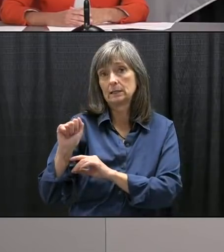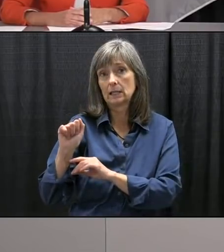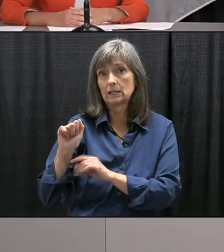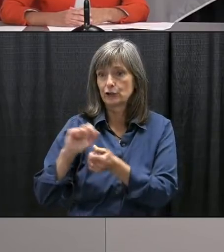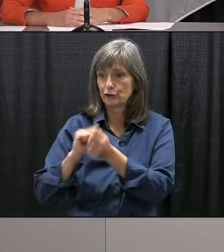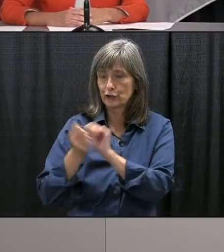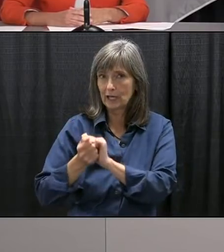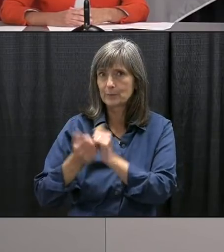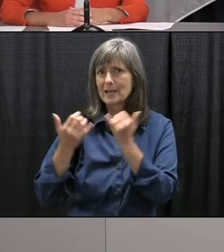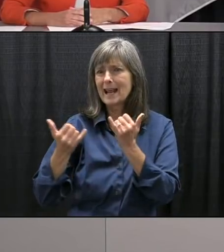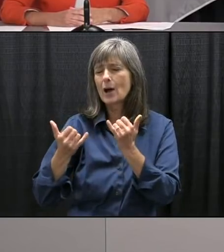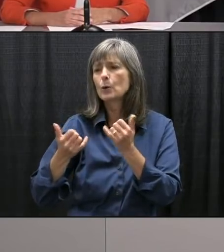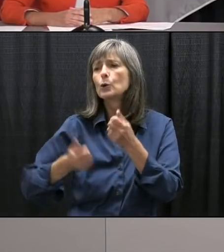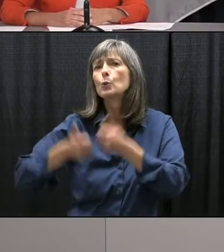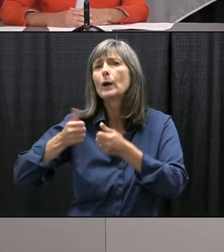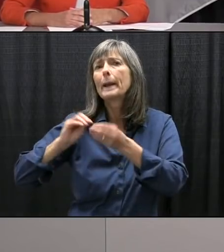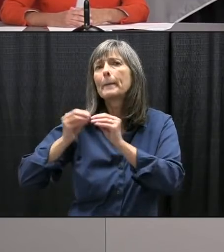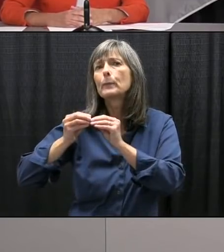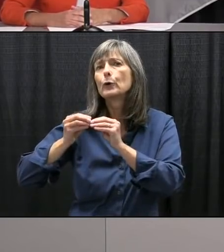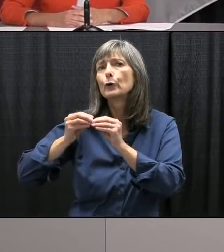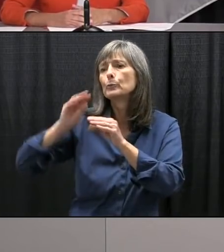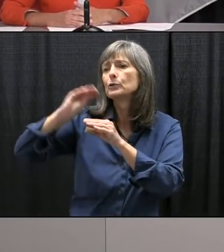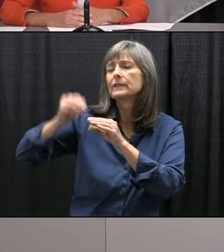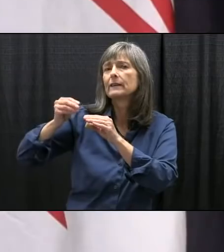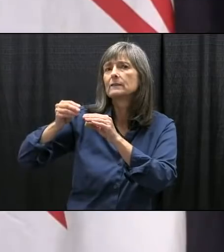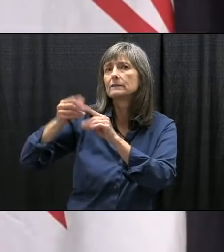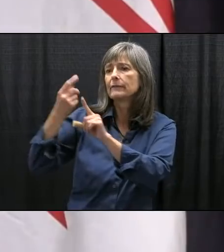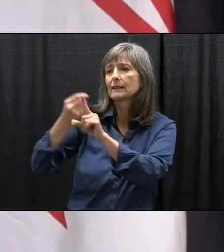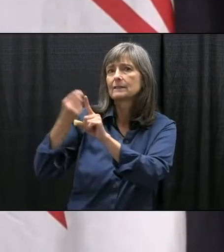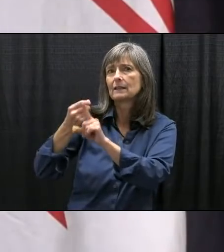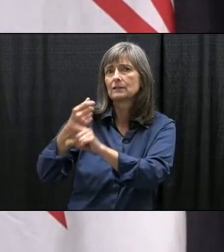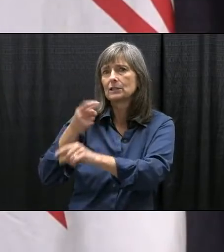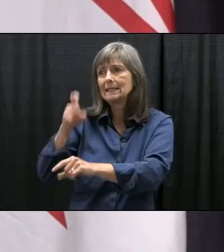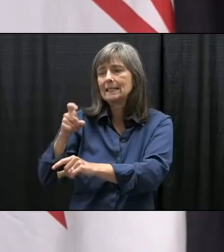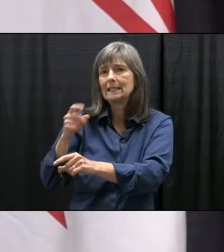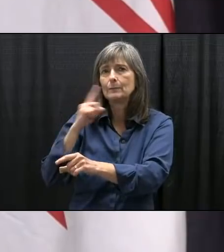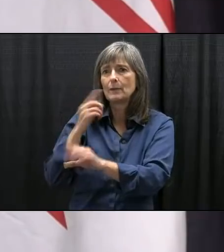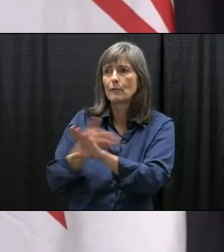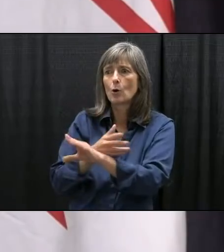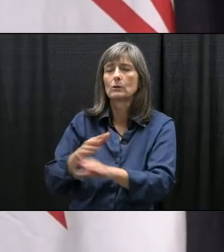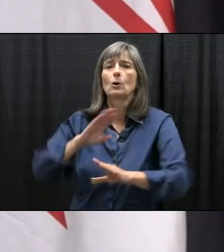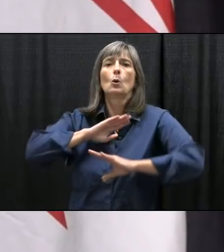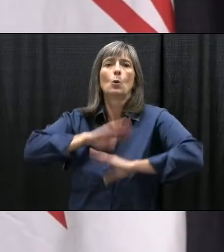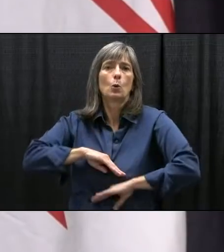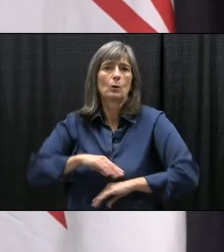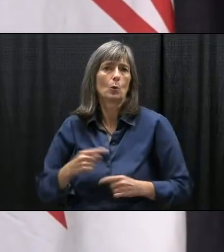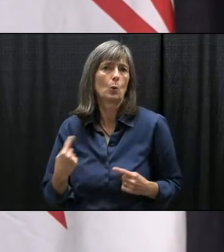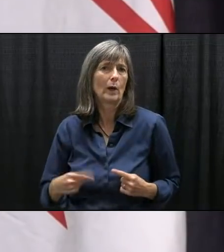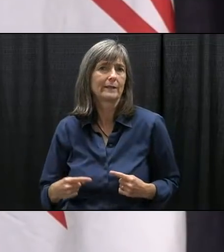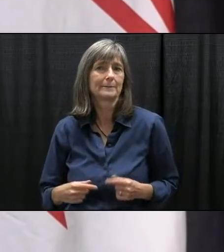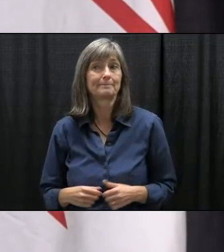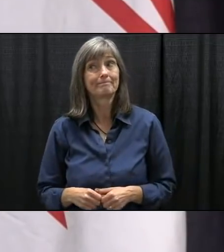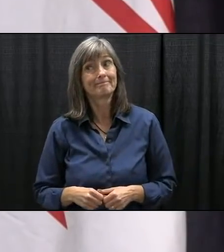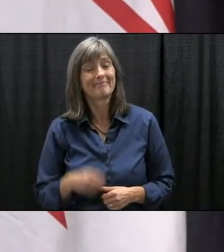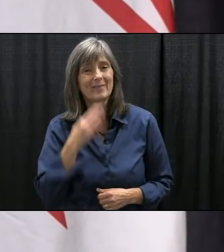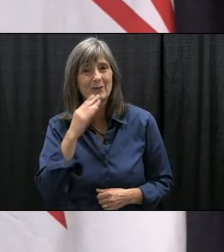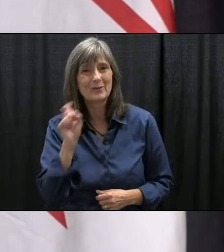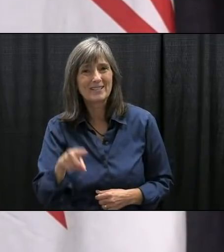does your modeling show about what sort of number do we need to hit? So that's a really good question, Peter, and it's being highly debated right